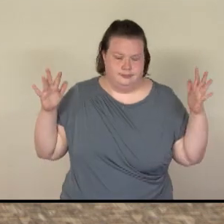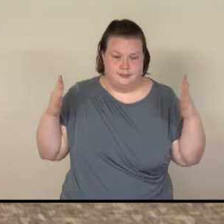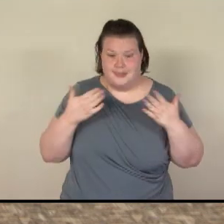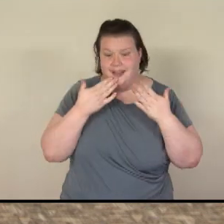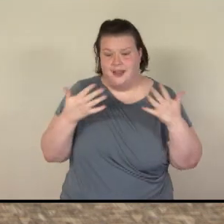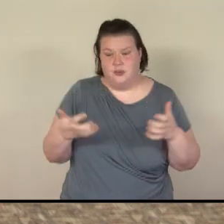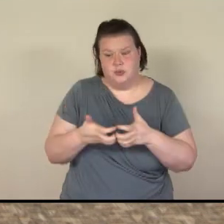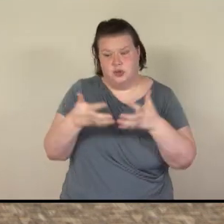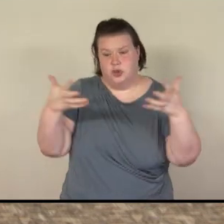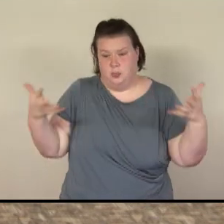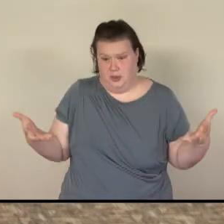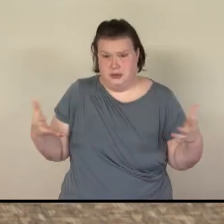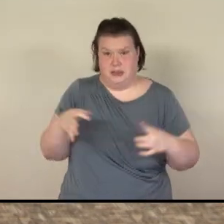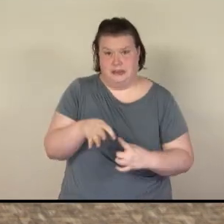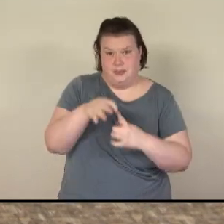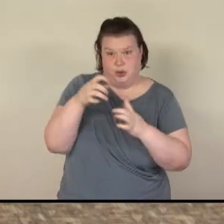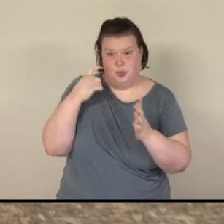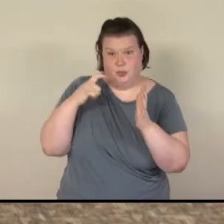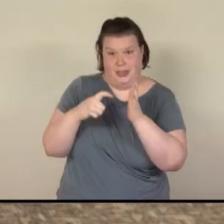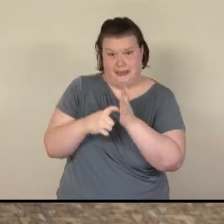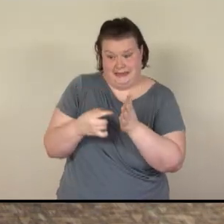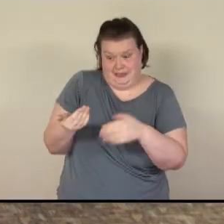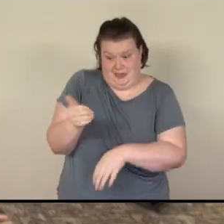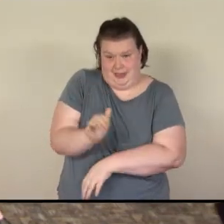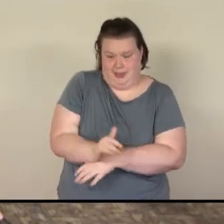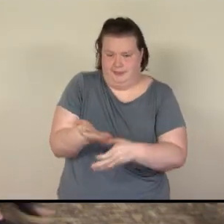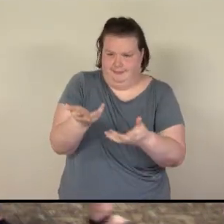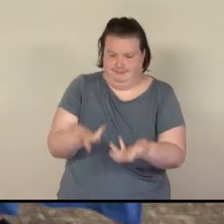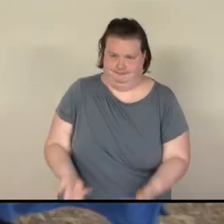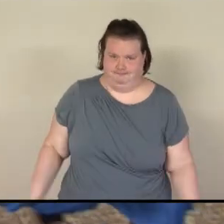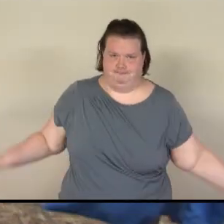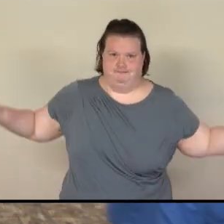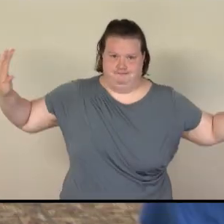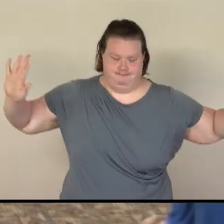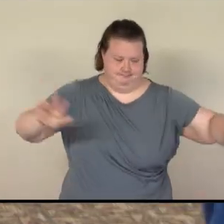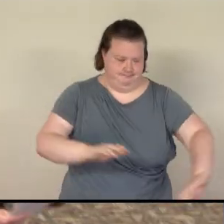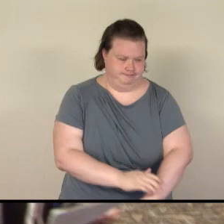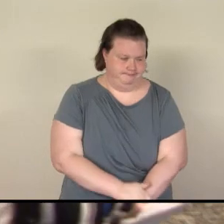Thank you so much. That concludes our special recognitions for tonight.